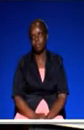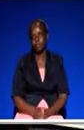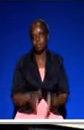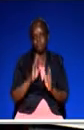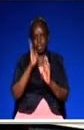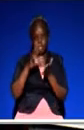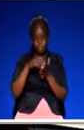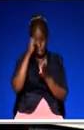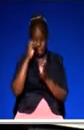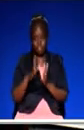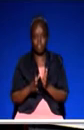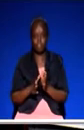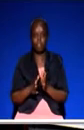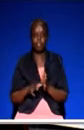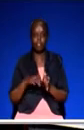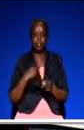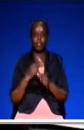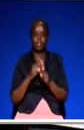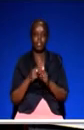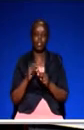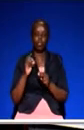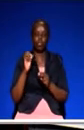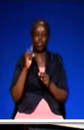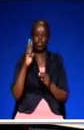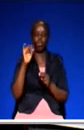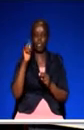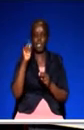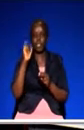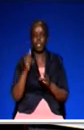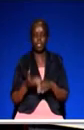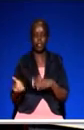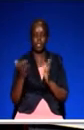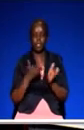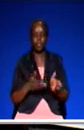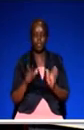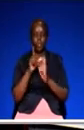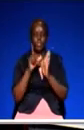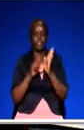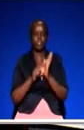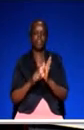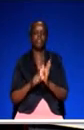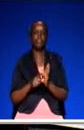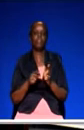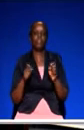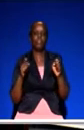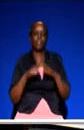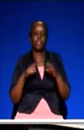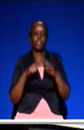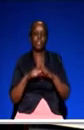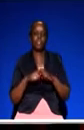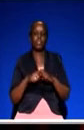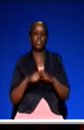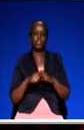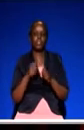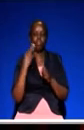Hello everybody, and my name is Ted Owiti, and welcome to today's lesson, being a Form 2